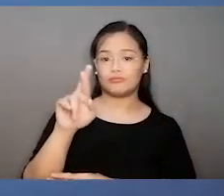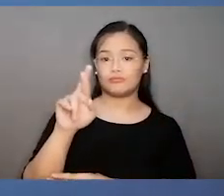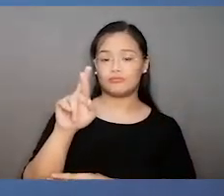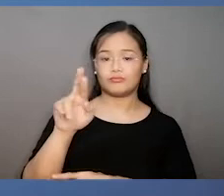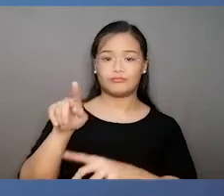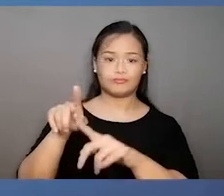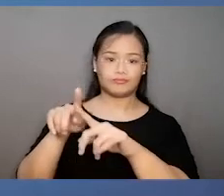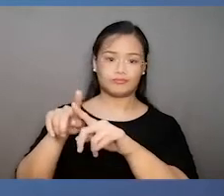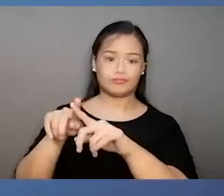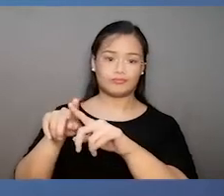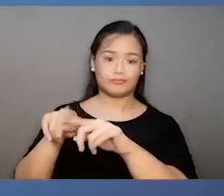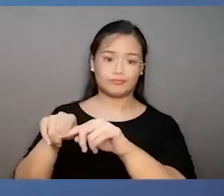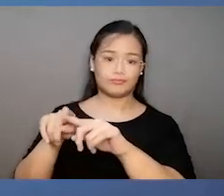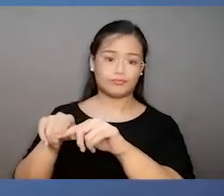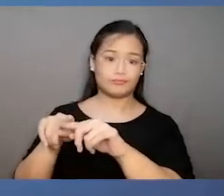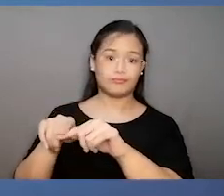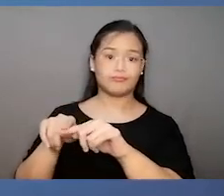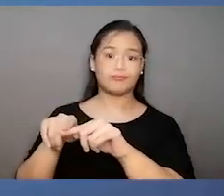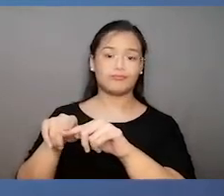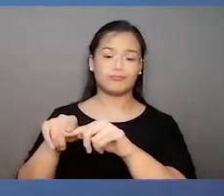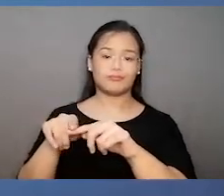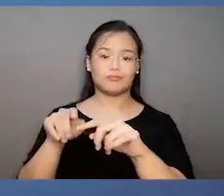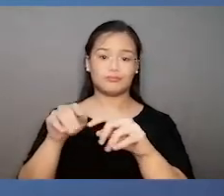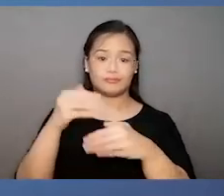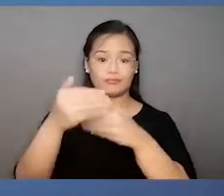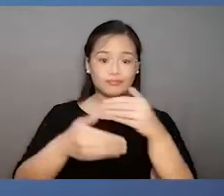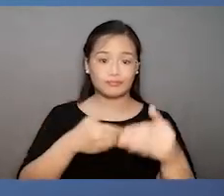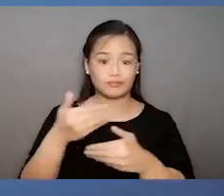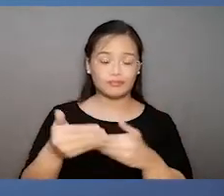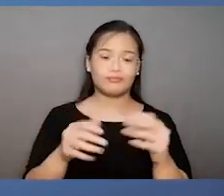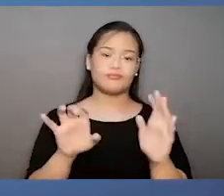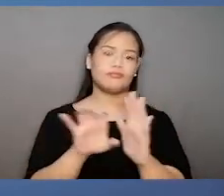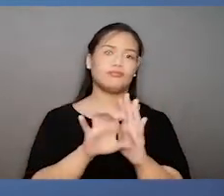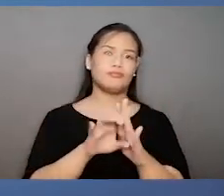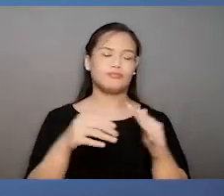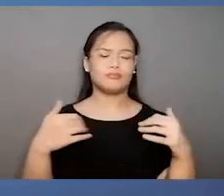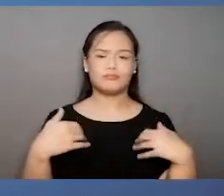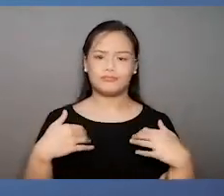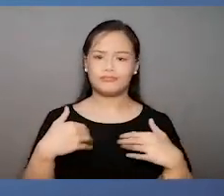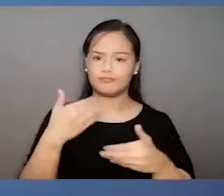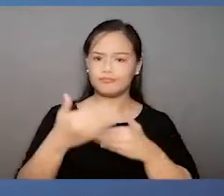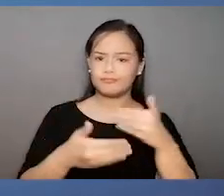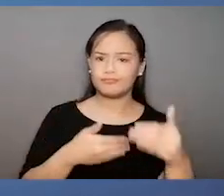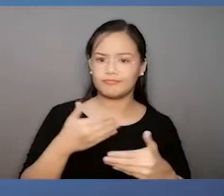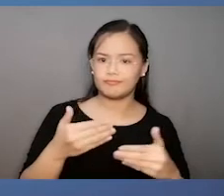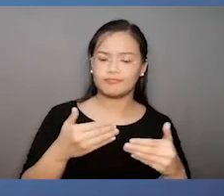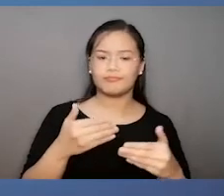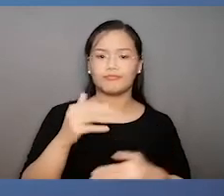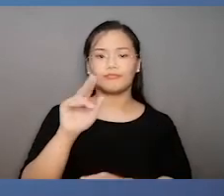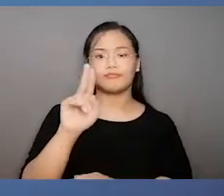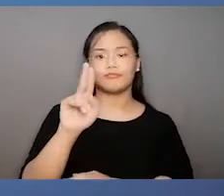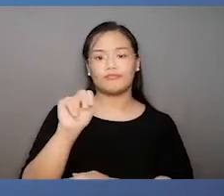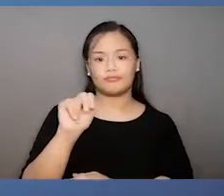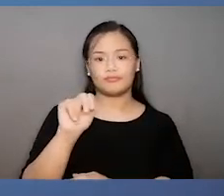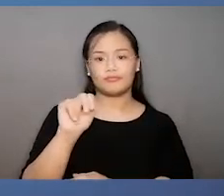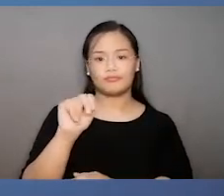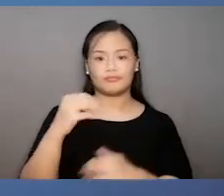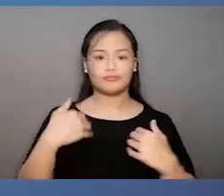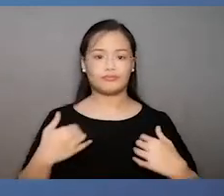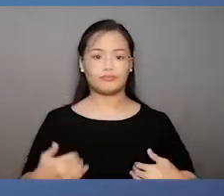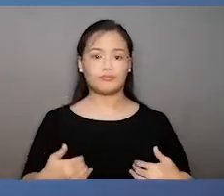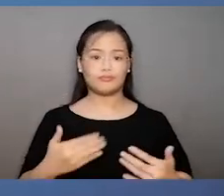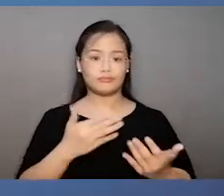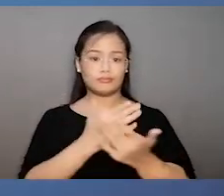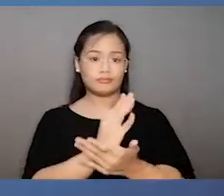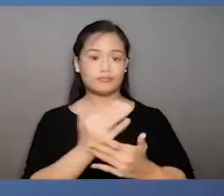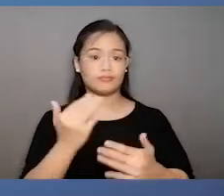charter-based mechanisms. We have, for example, a mechanism called the UN Human Rights Council,